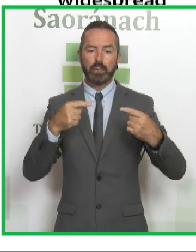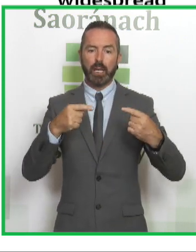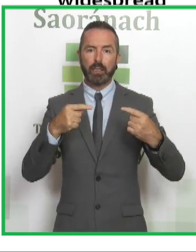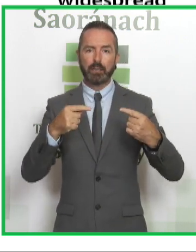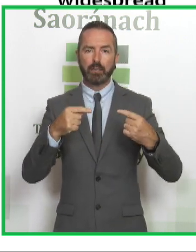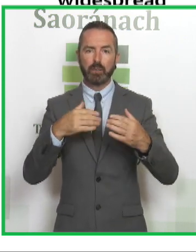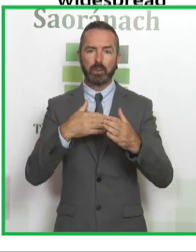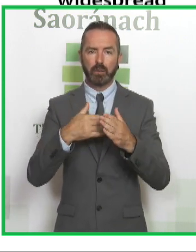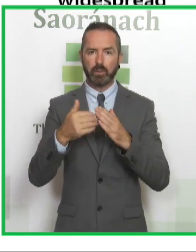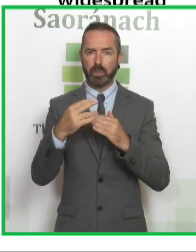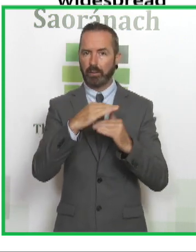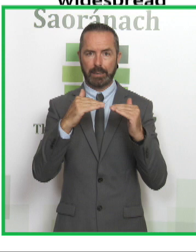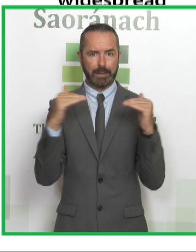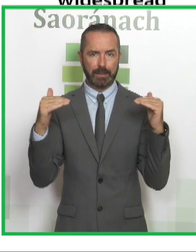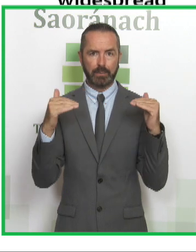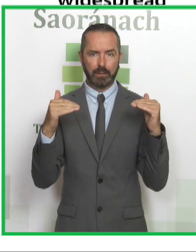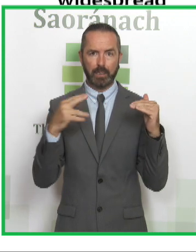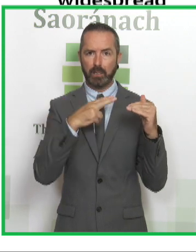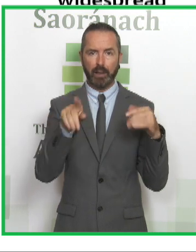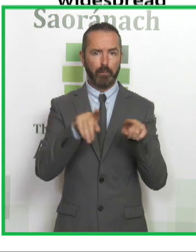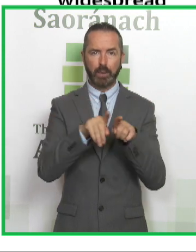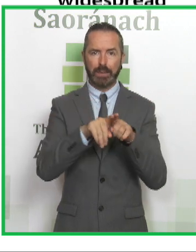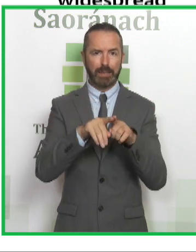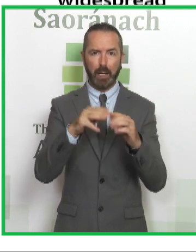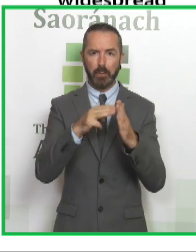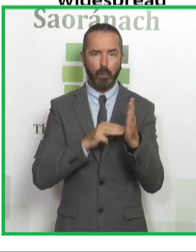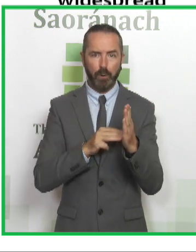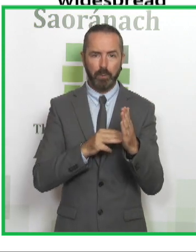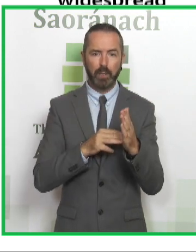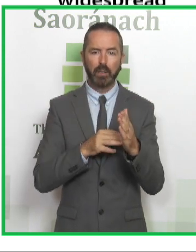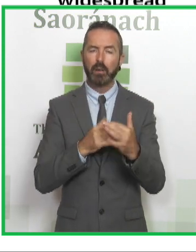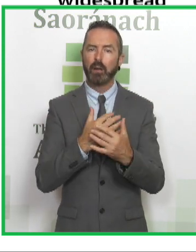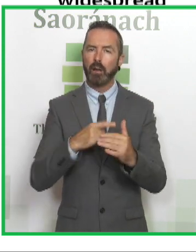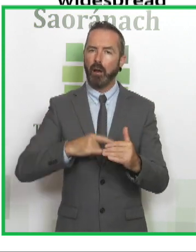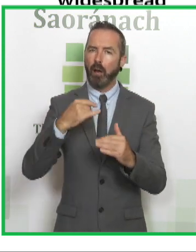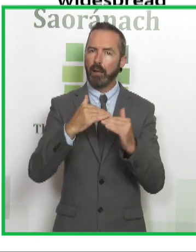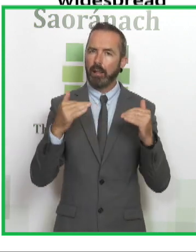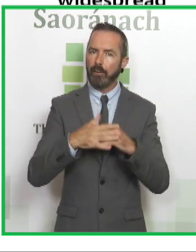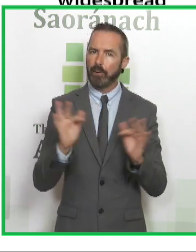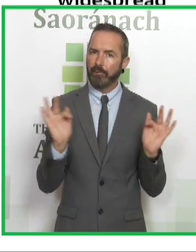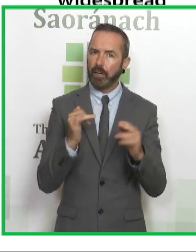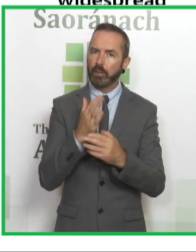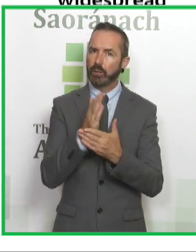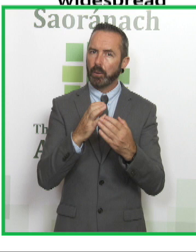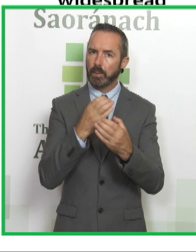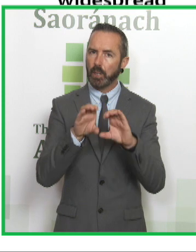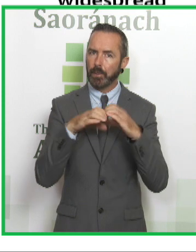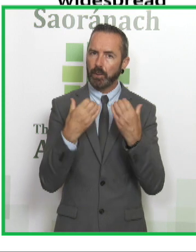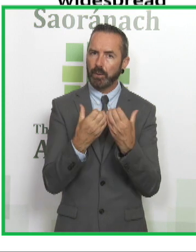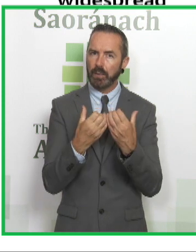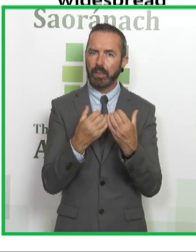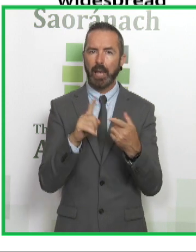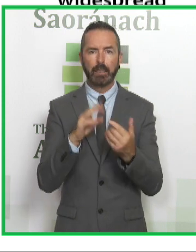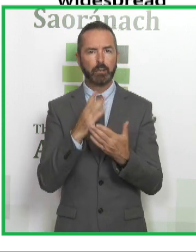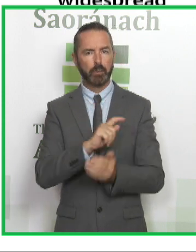messaging across the country. Not everybody was doing the same thing. There were high levels of fear in communities. There was stigma and trust issues